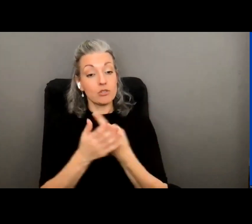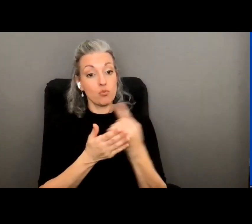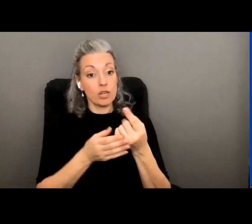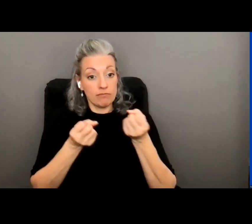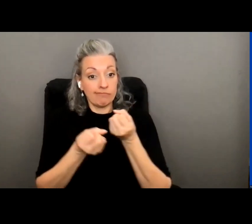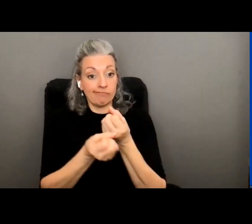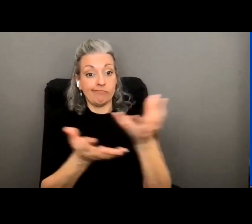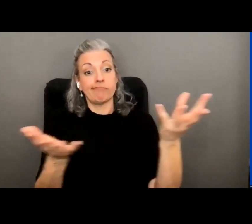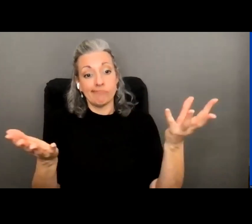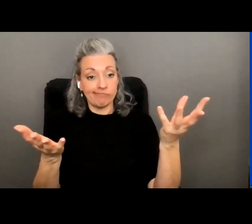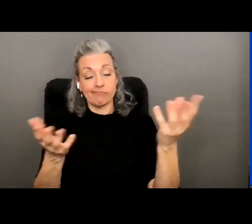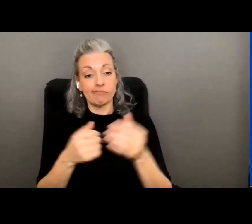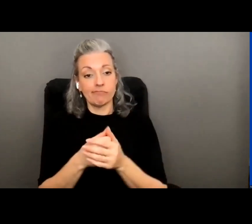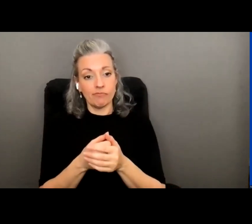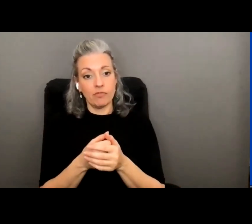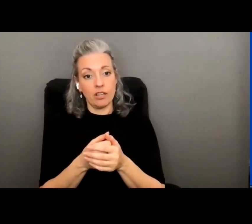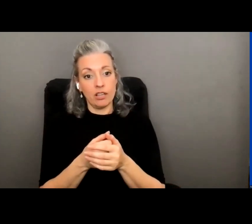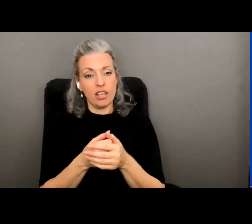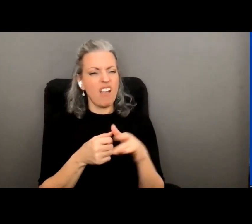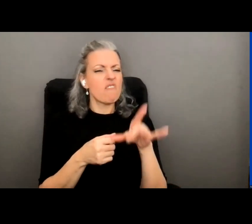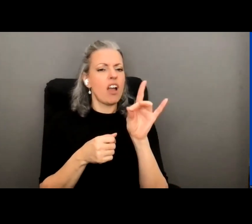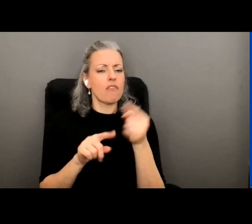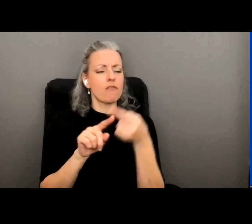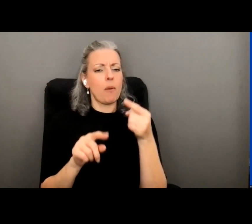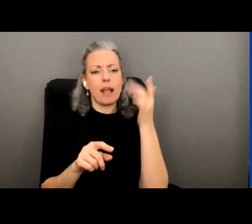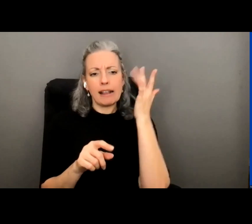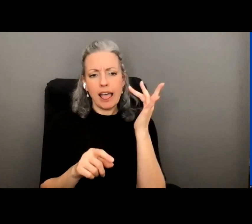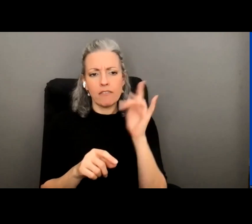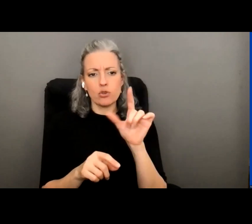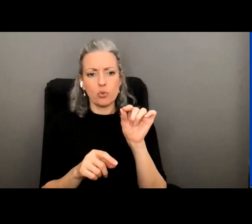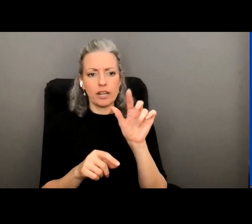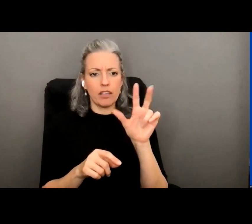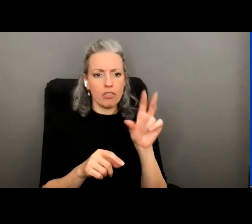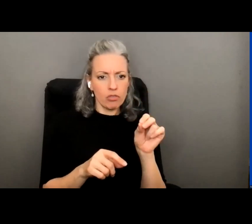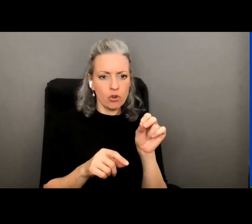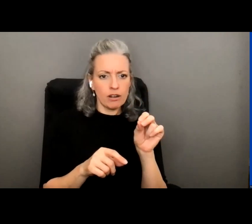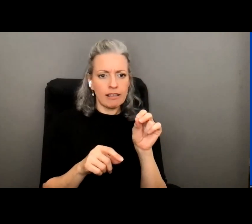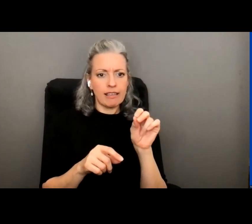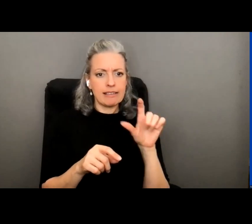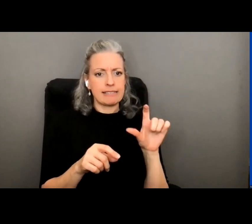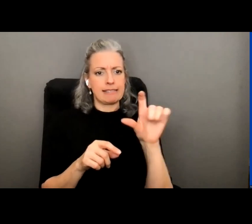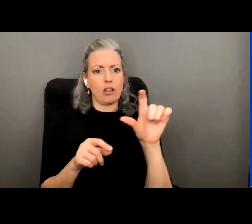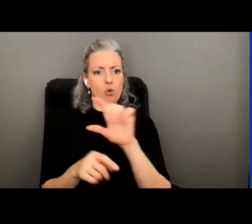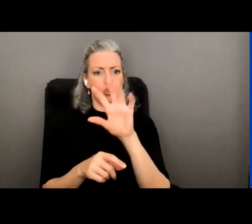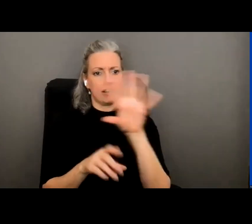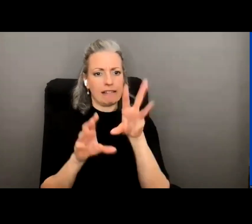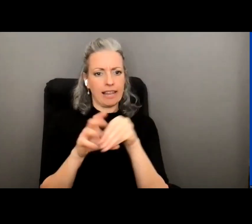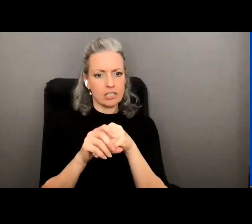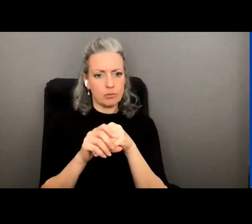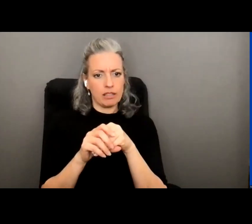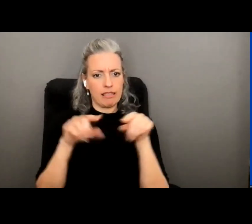released our findings from the California 2030 stakeholder engagement over the past year, a